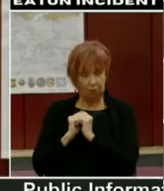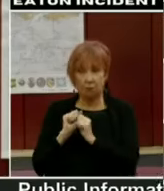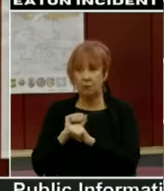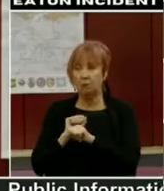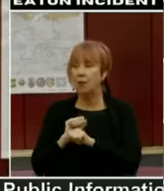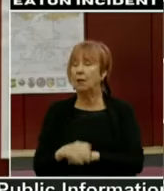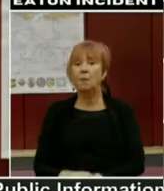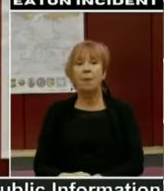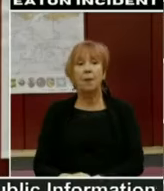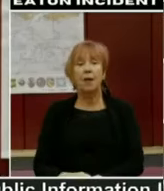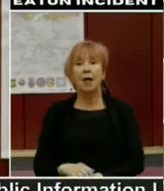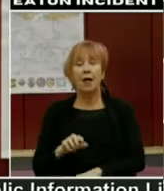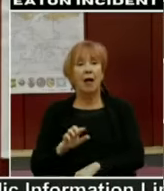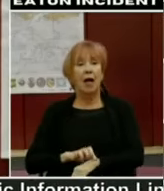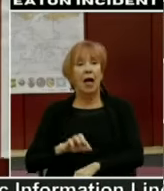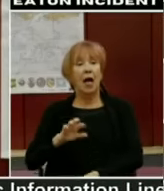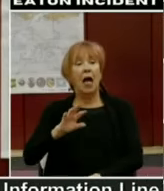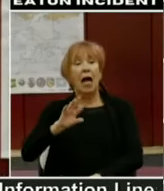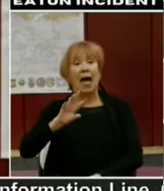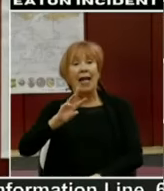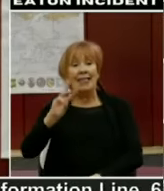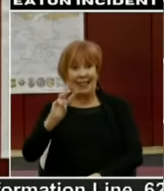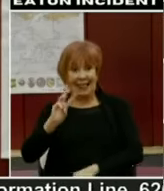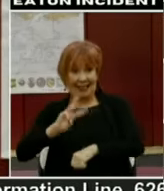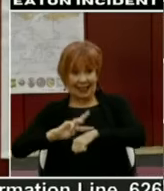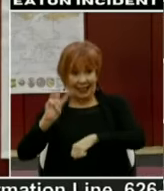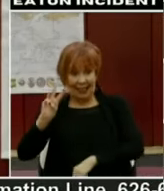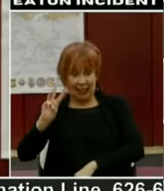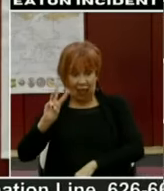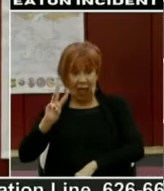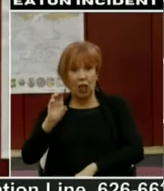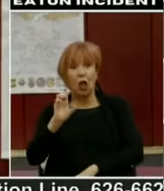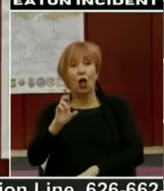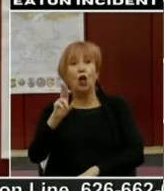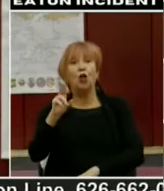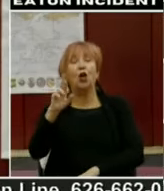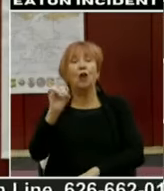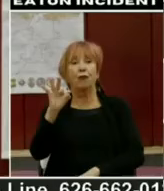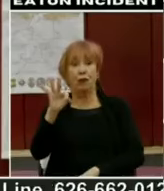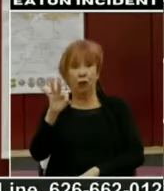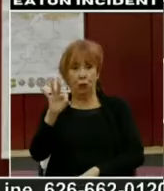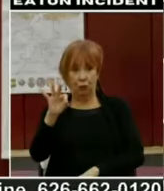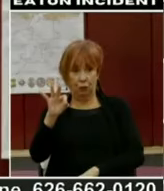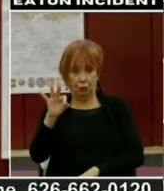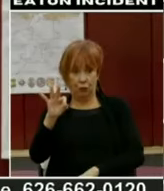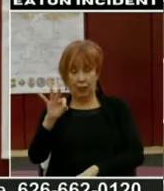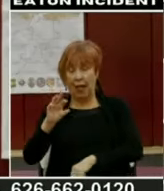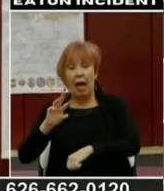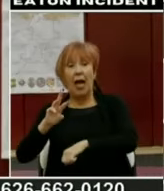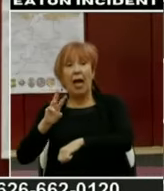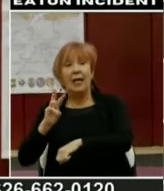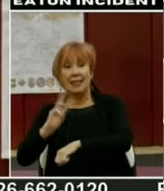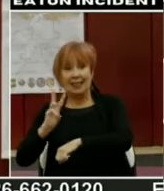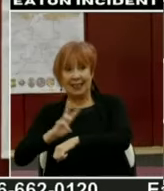The 6 o'clock curfew is still in effect, 6 p.m. to 6 a.m. mandatory curfew, and